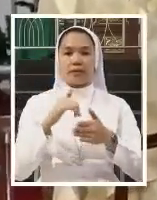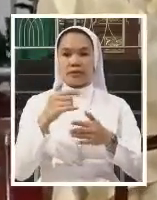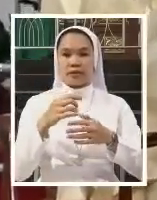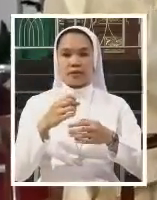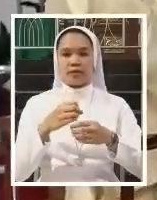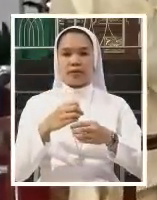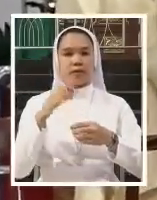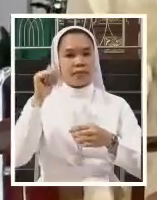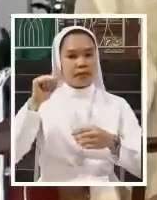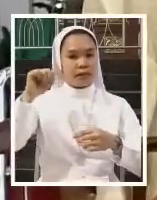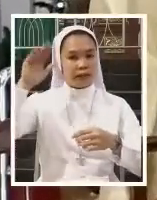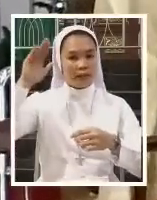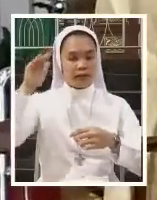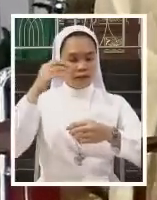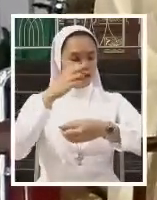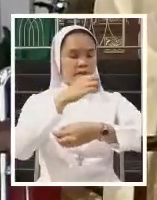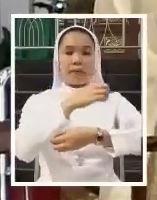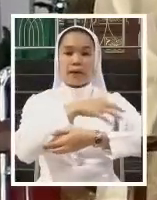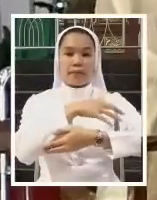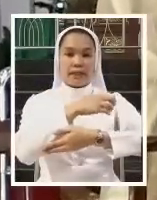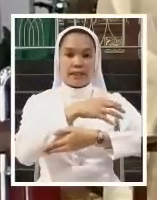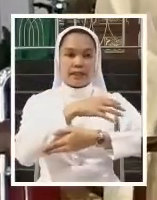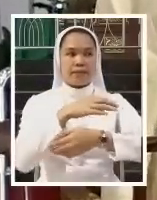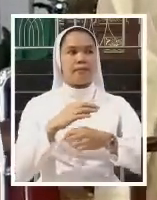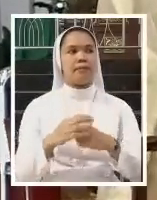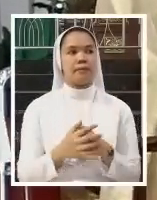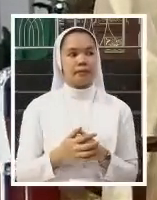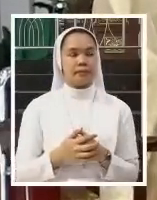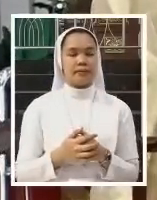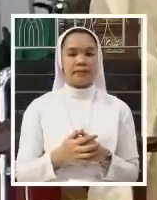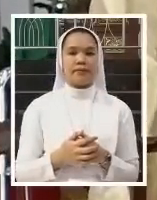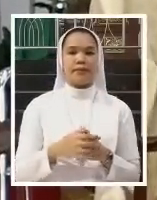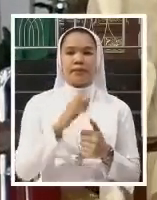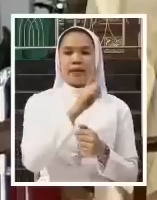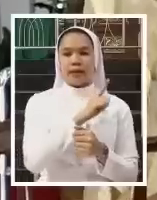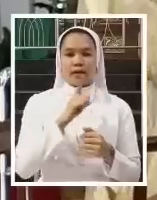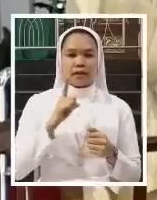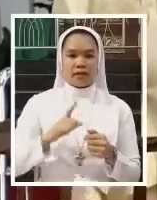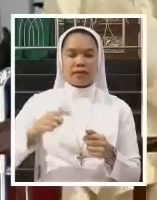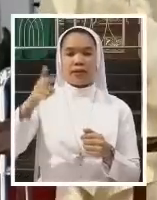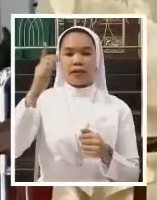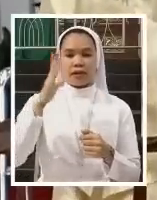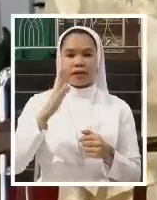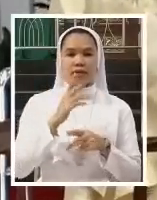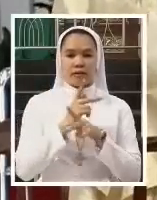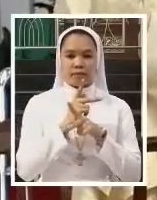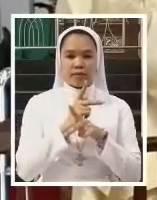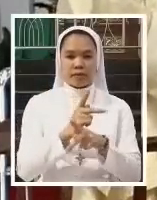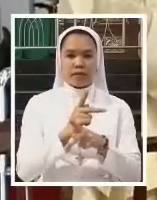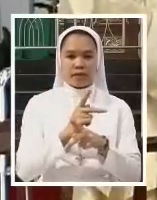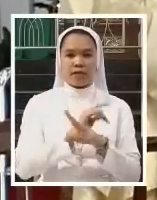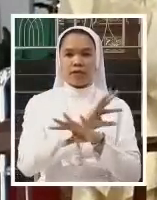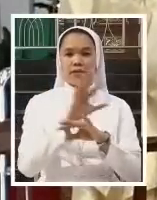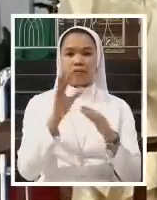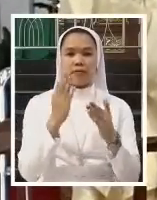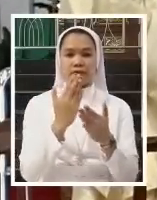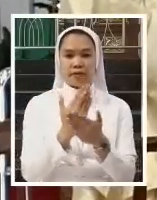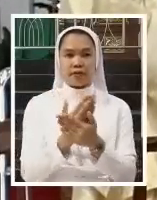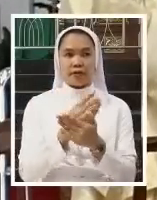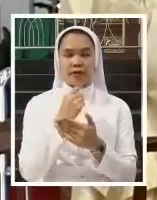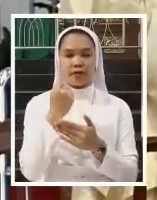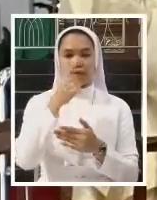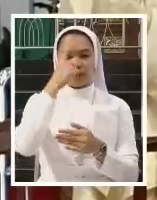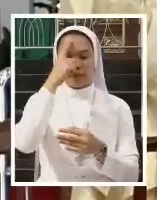adulto, matindog po ang gabos. Lord God, protector of all who believe in